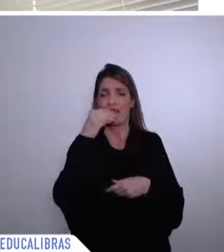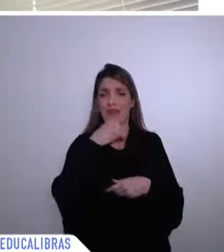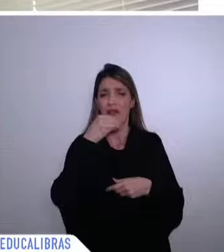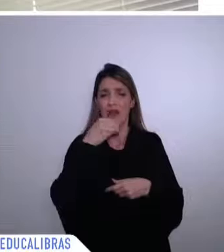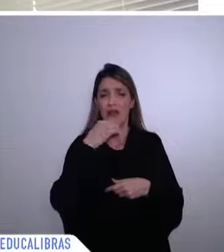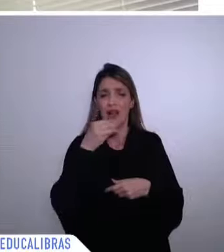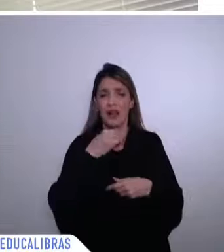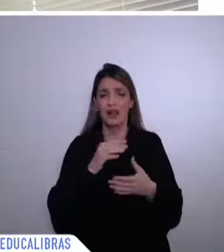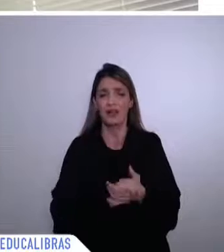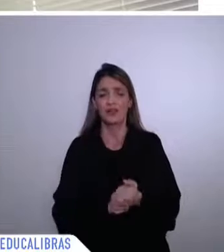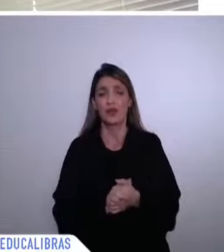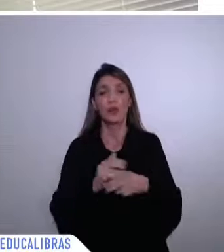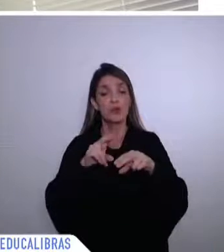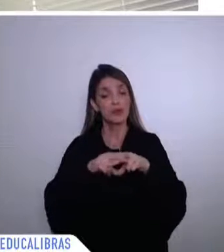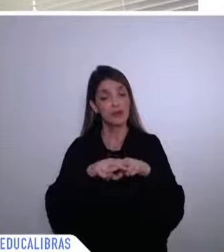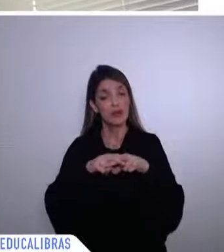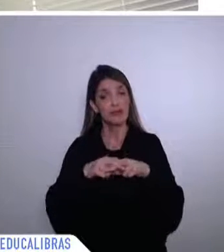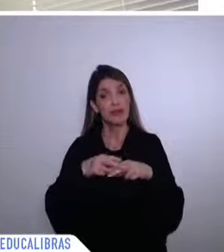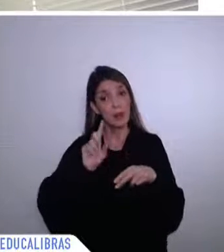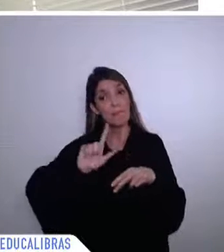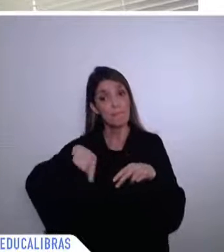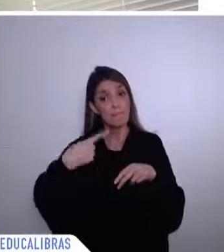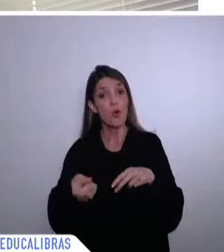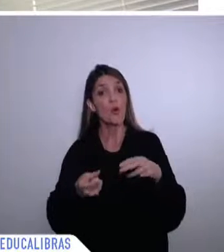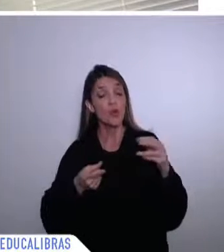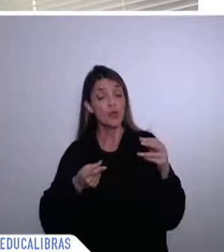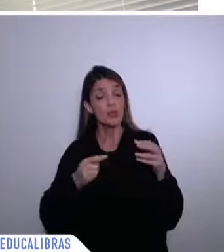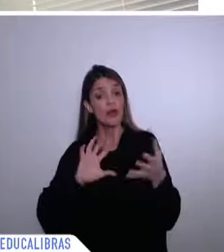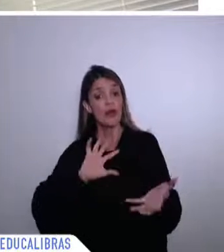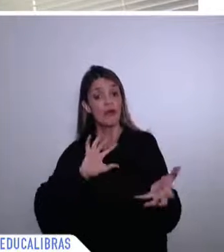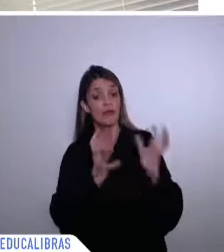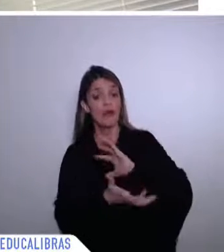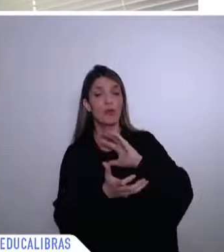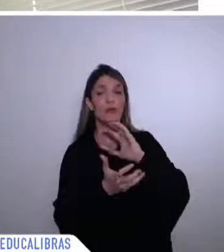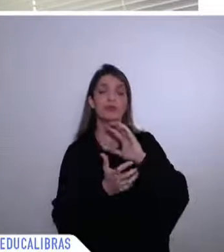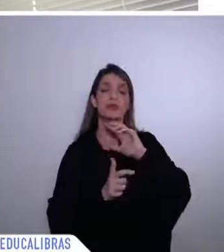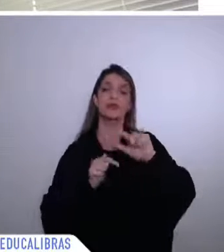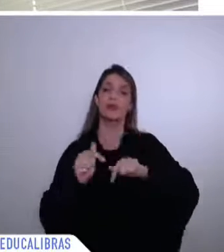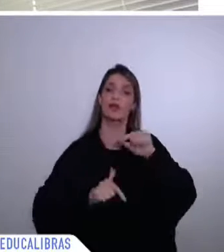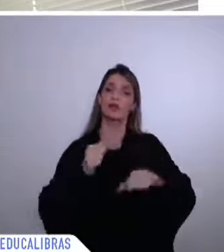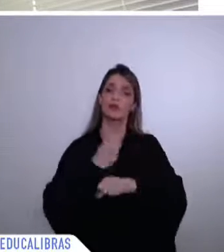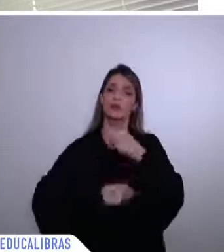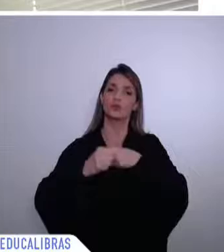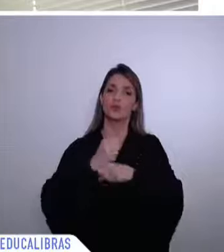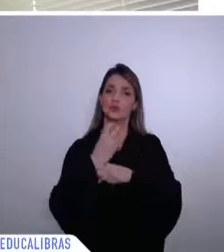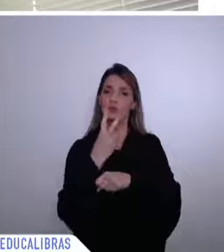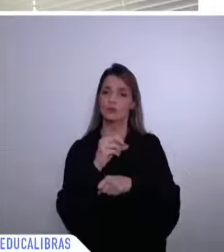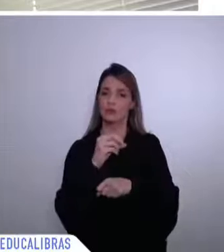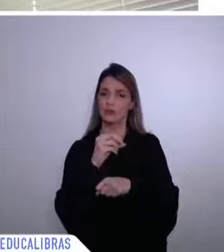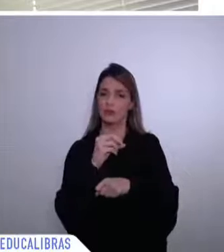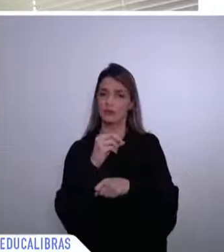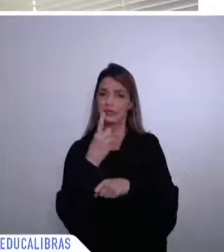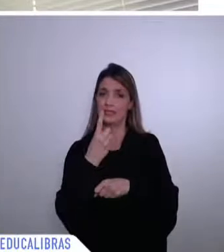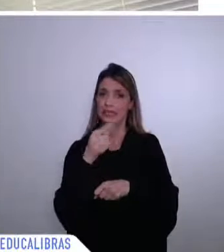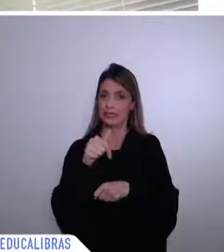rise, and it gained more and more momentum since the labor reform in